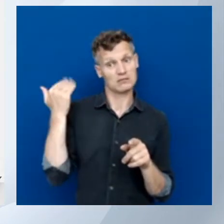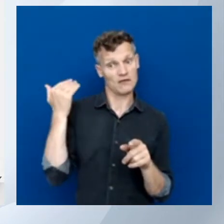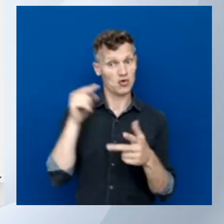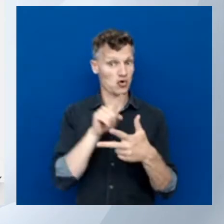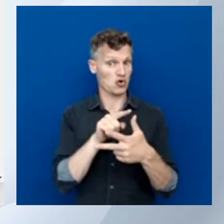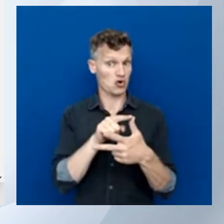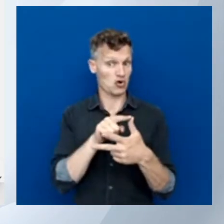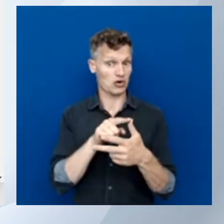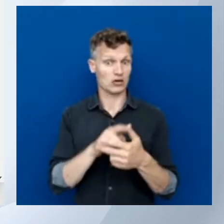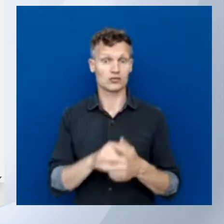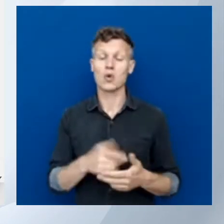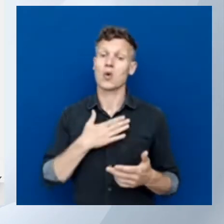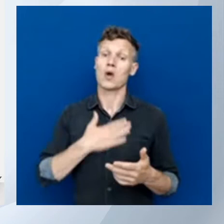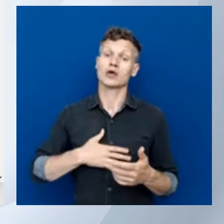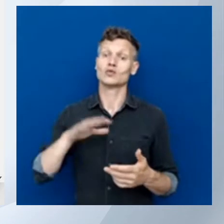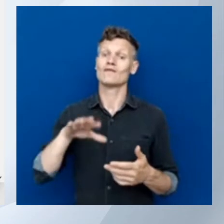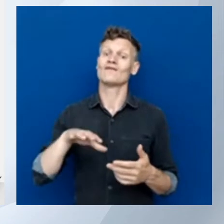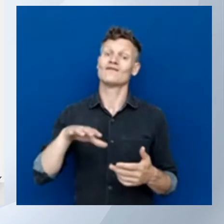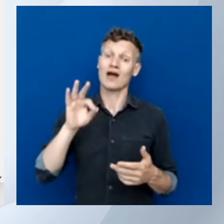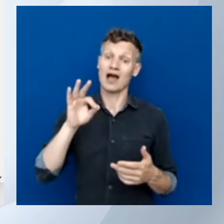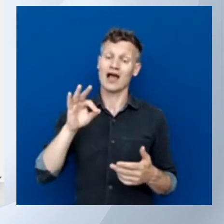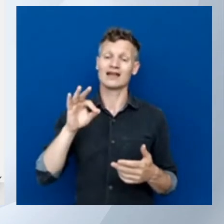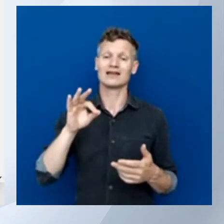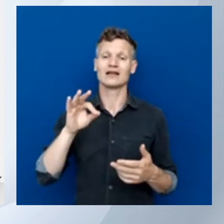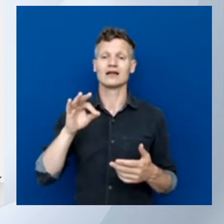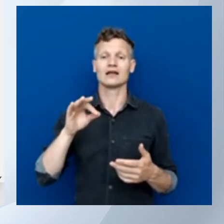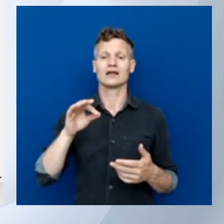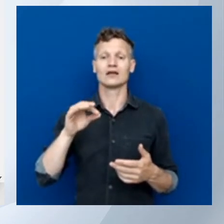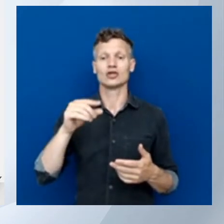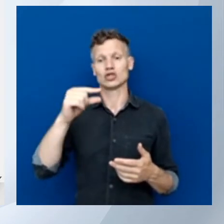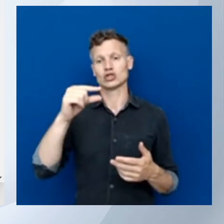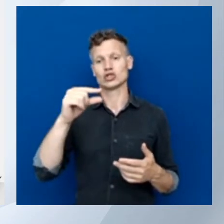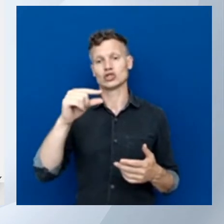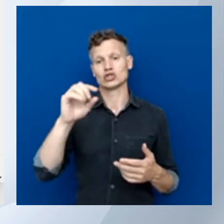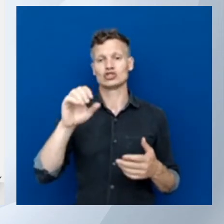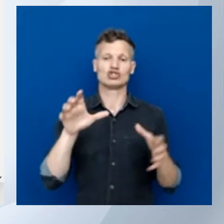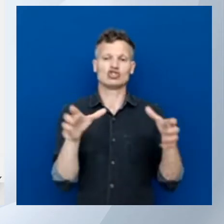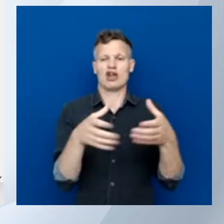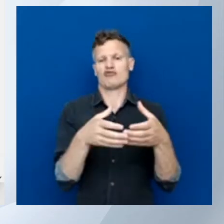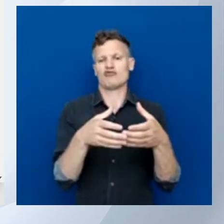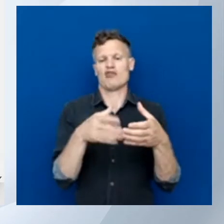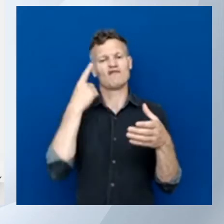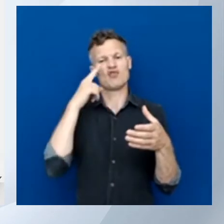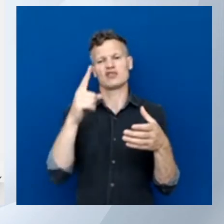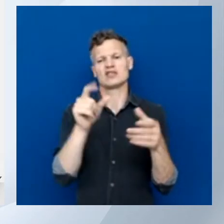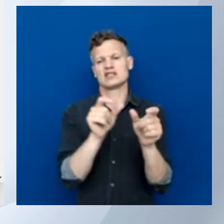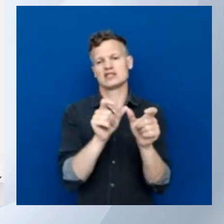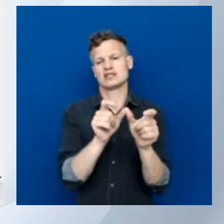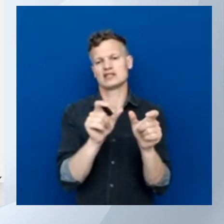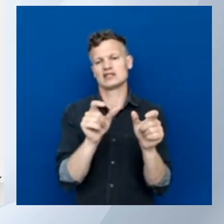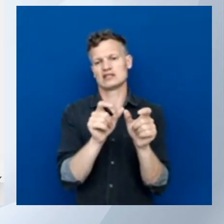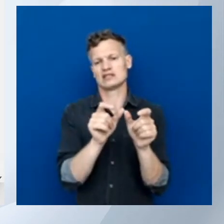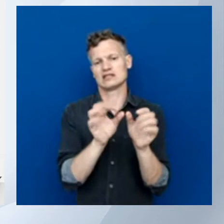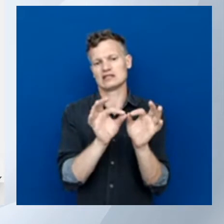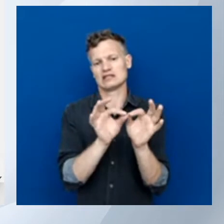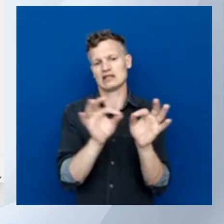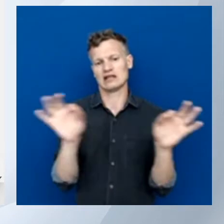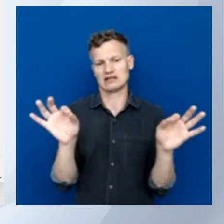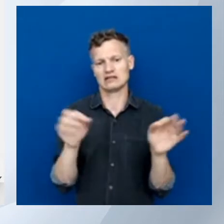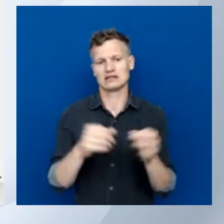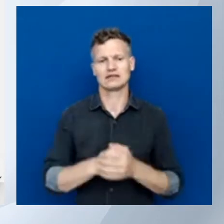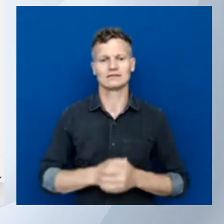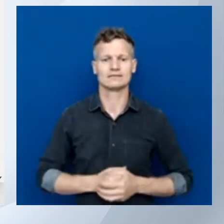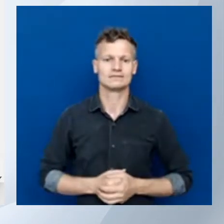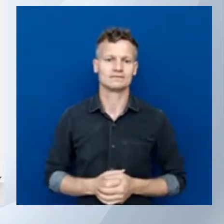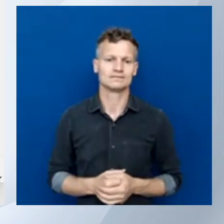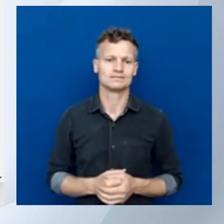sentence. But what I want to show now is something more interesting. Again, a balanced data set. And the